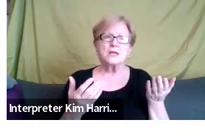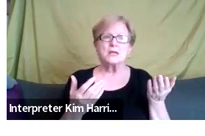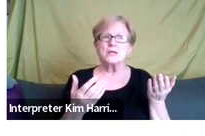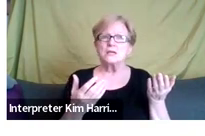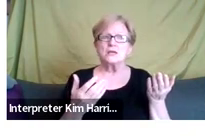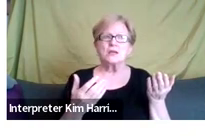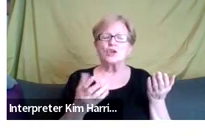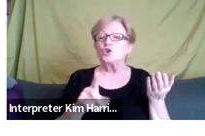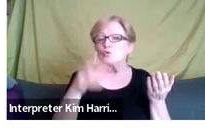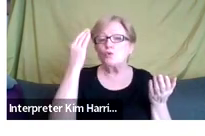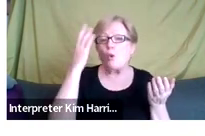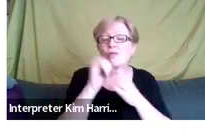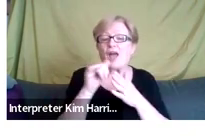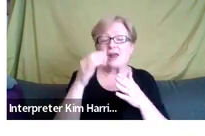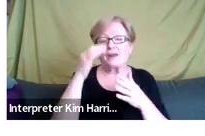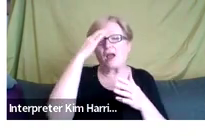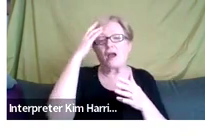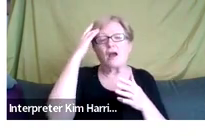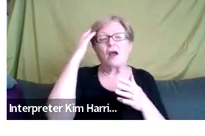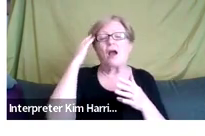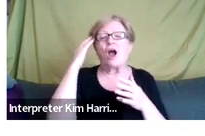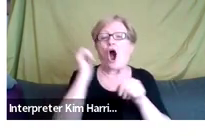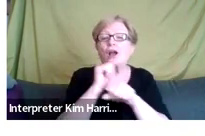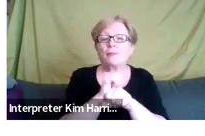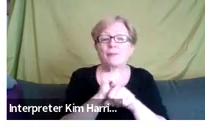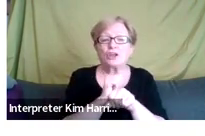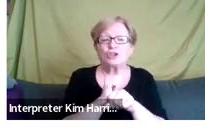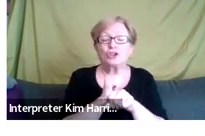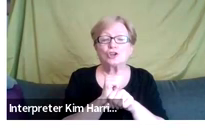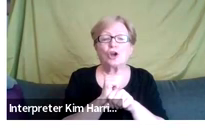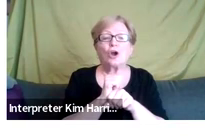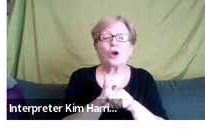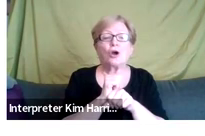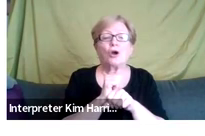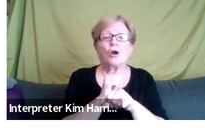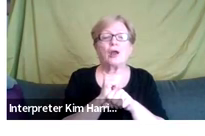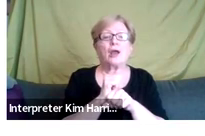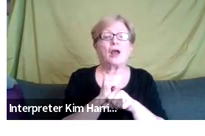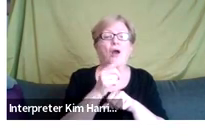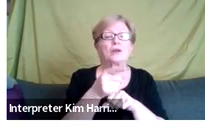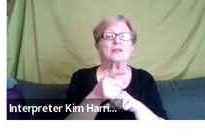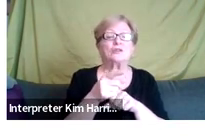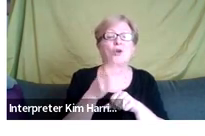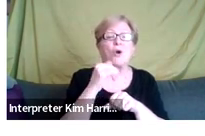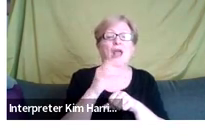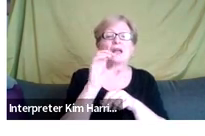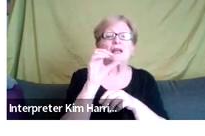Did you know that 10 occupations employ the most disabled women pay on